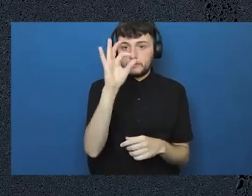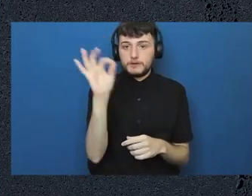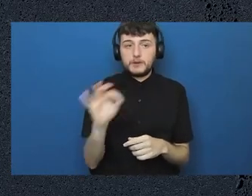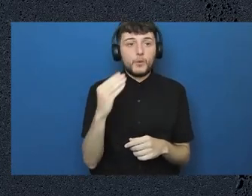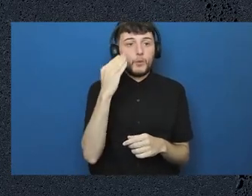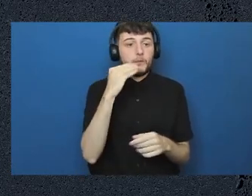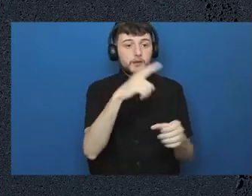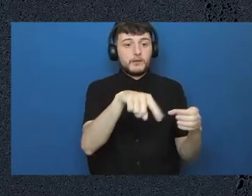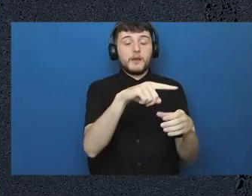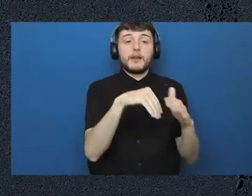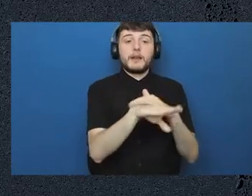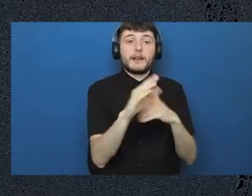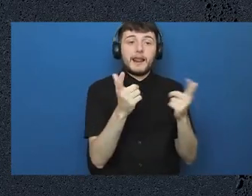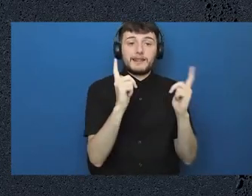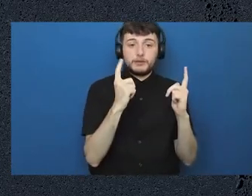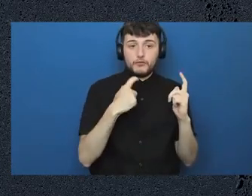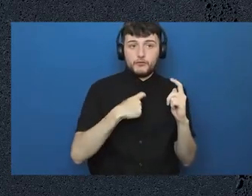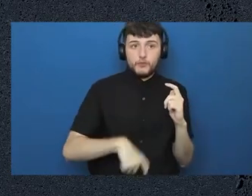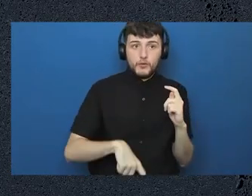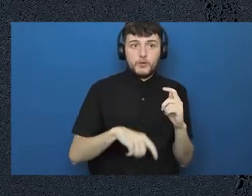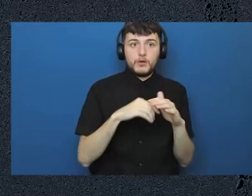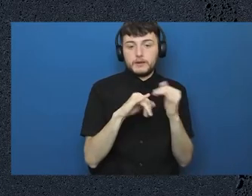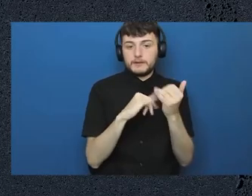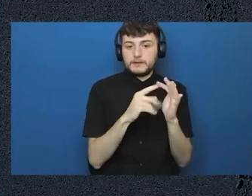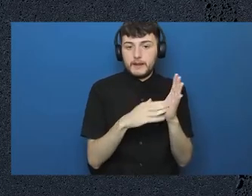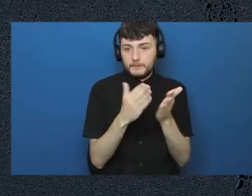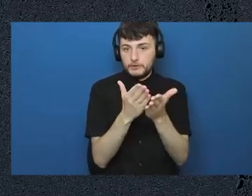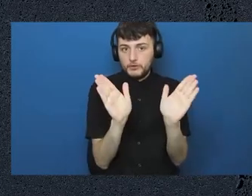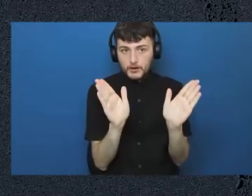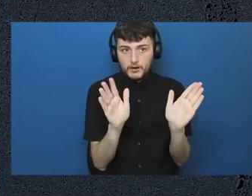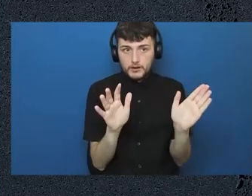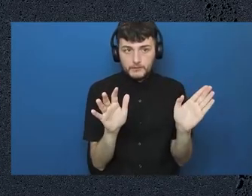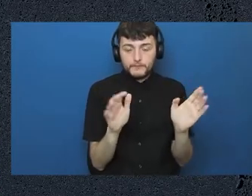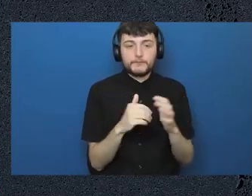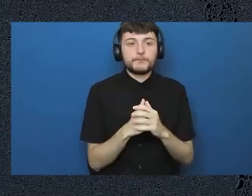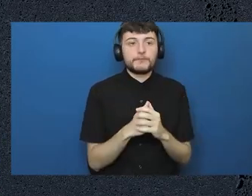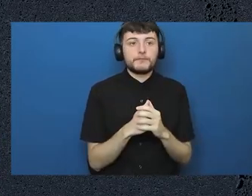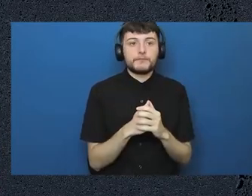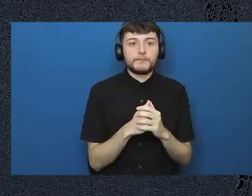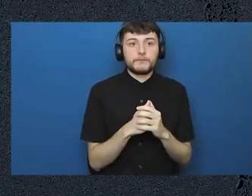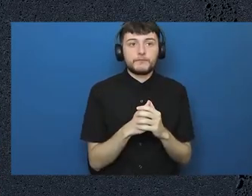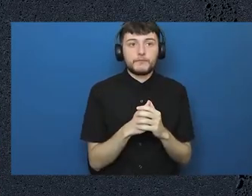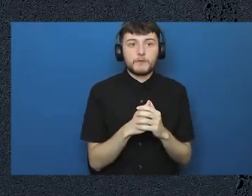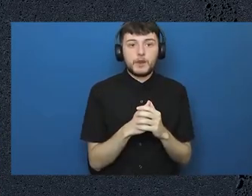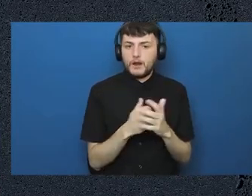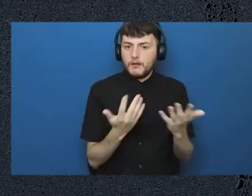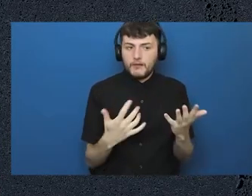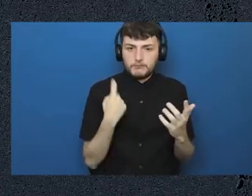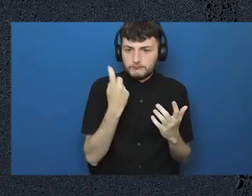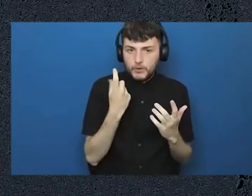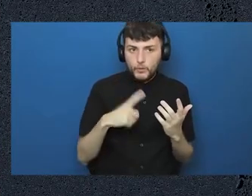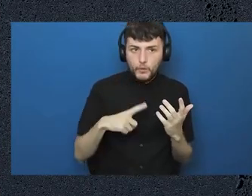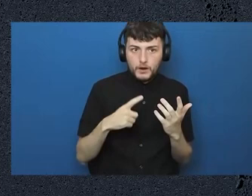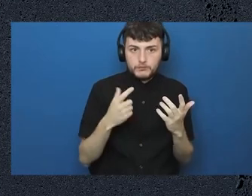leadership roles in science or in STEM in general. So where did they all go? Well, that's a question, because I think